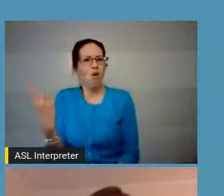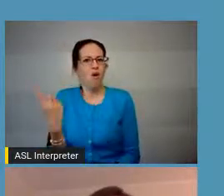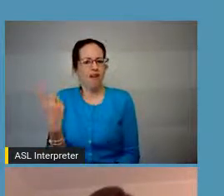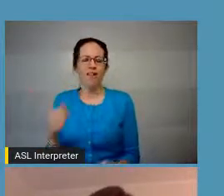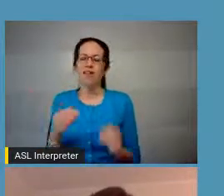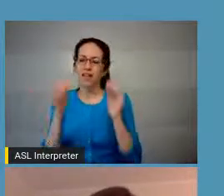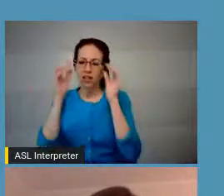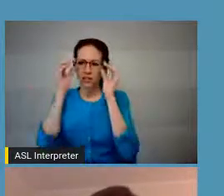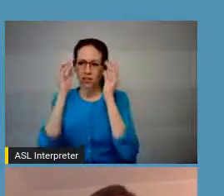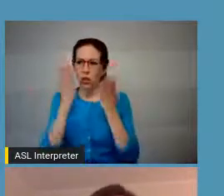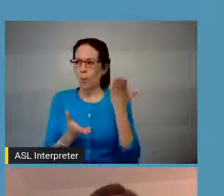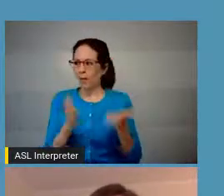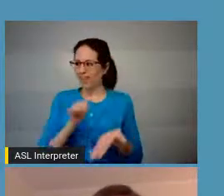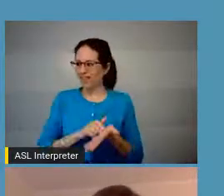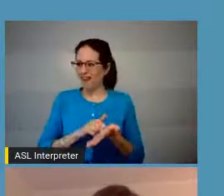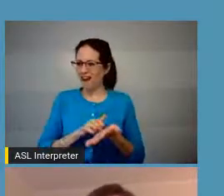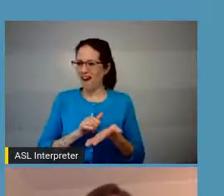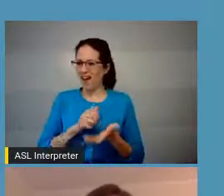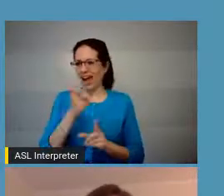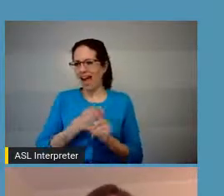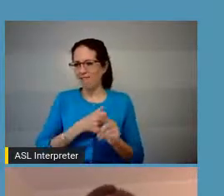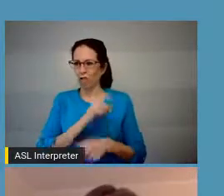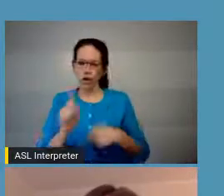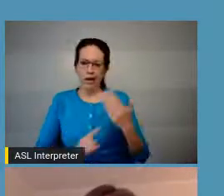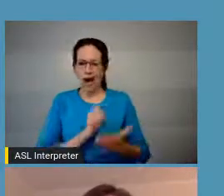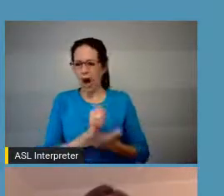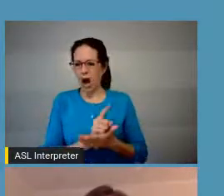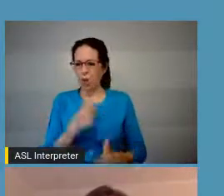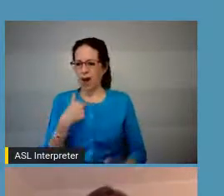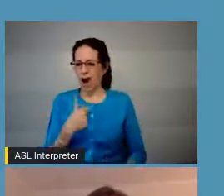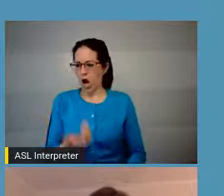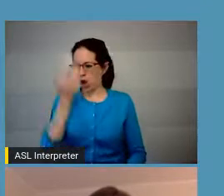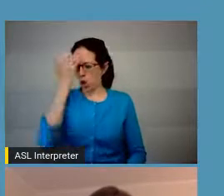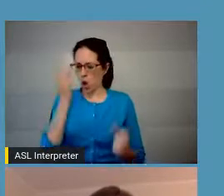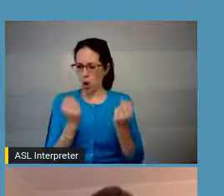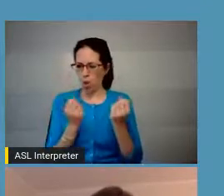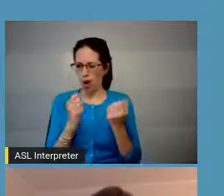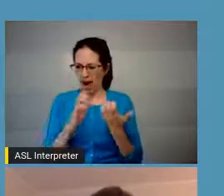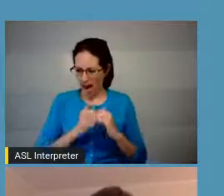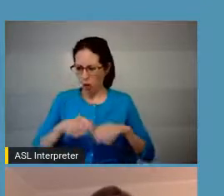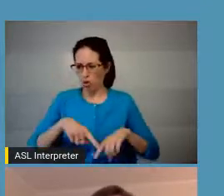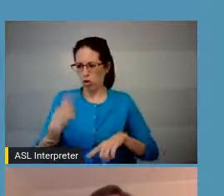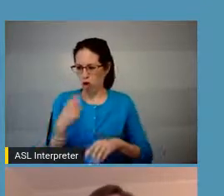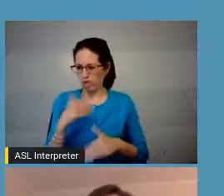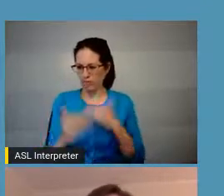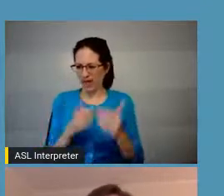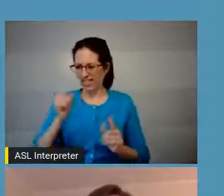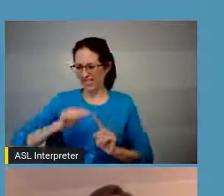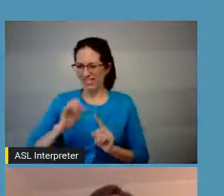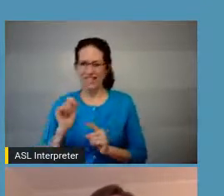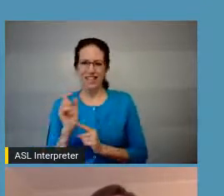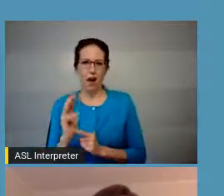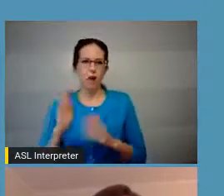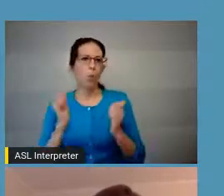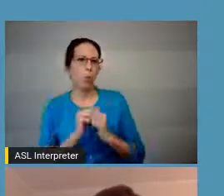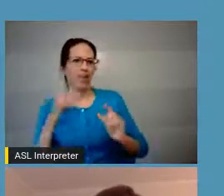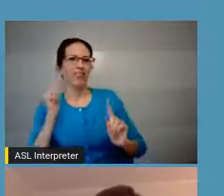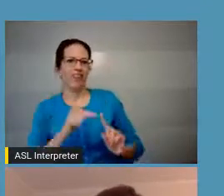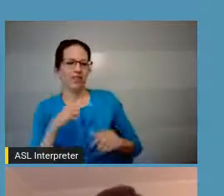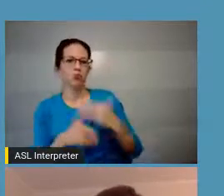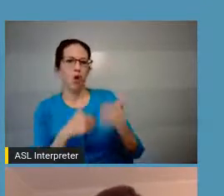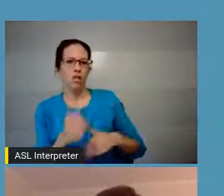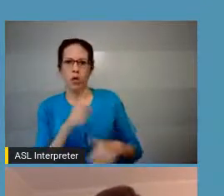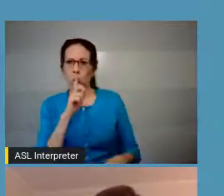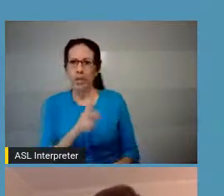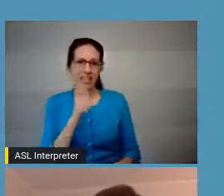that rate, an hourly rate of how long it takes to process this kind of item in this kind of process. And it really doesn't take a